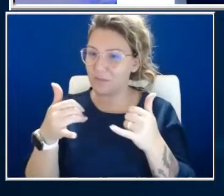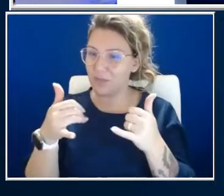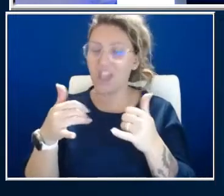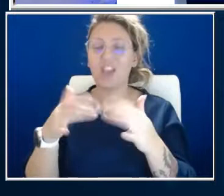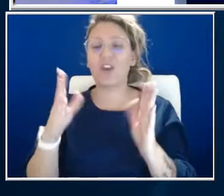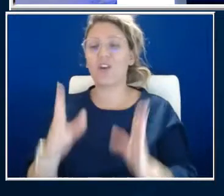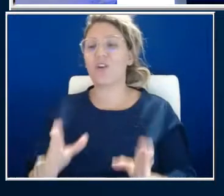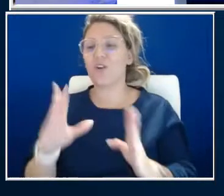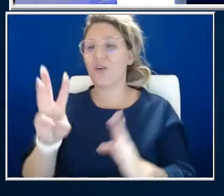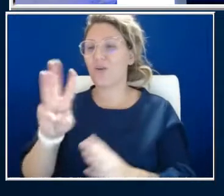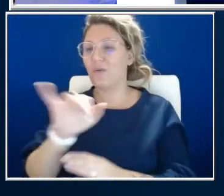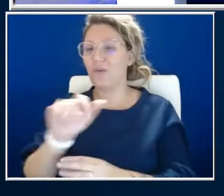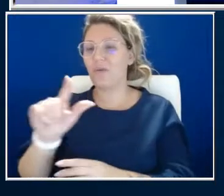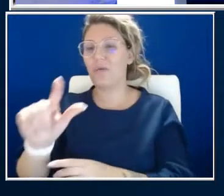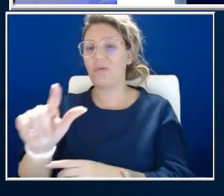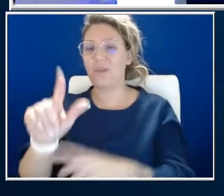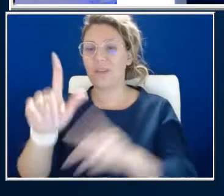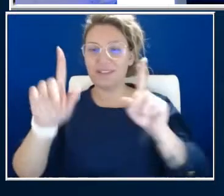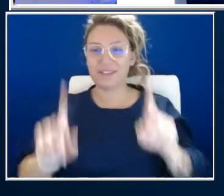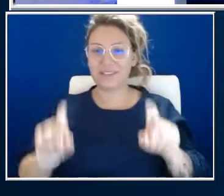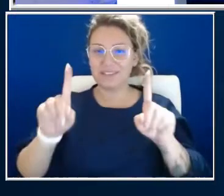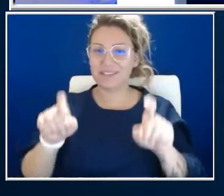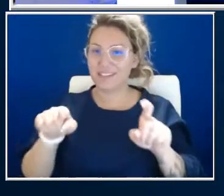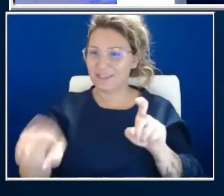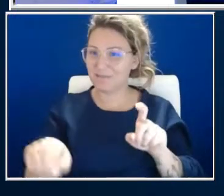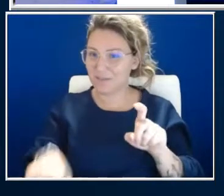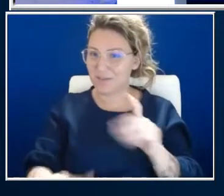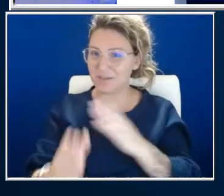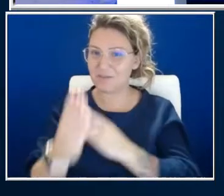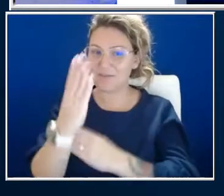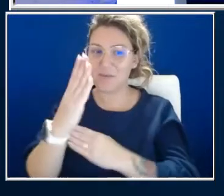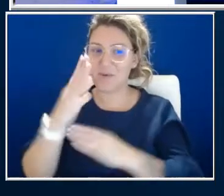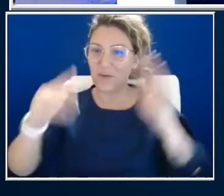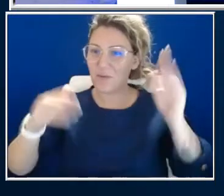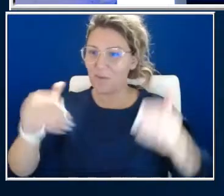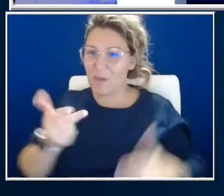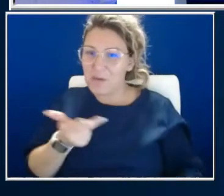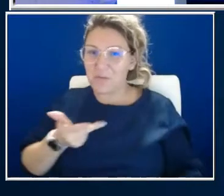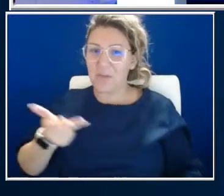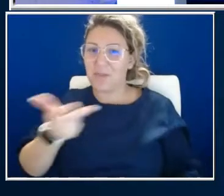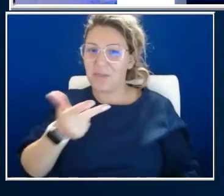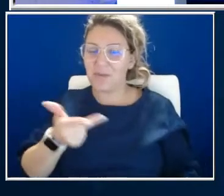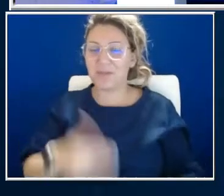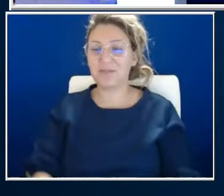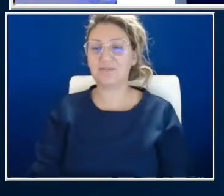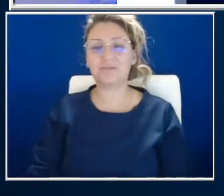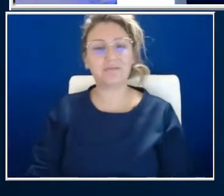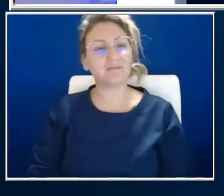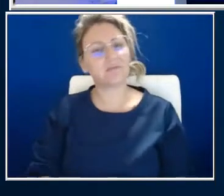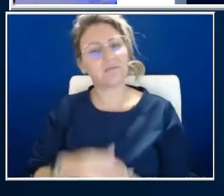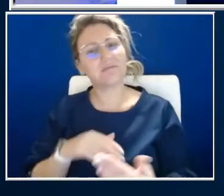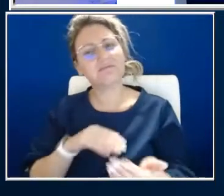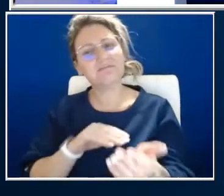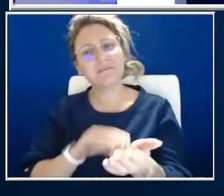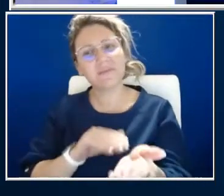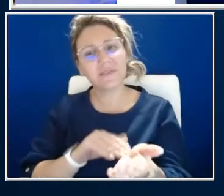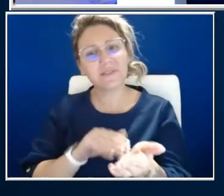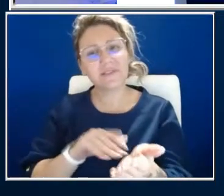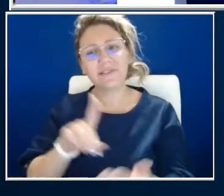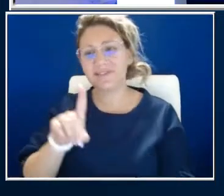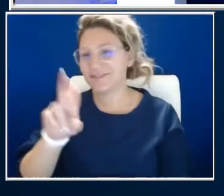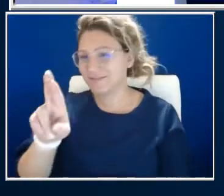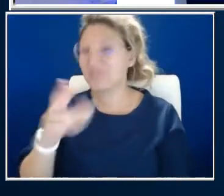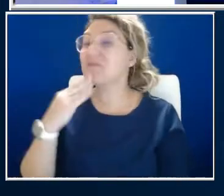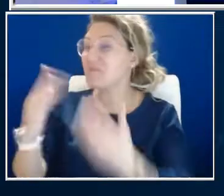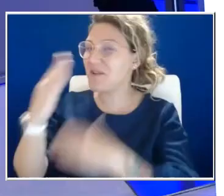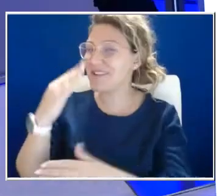who is going to let us test him out this morning. So welcome to all three of you gentlemen. Dr. Smith, though, I want to start with you. Good morning. Good